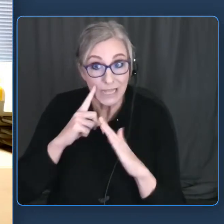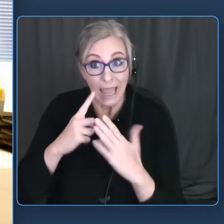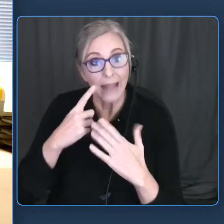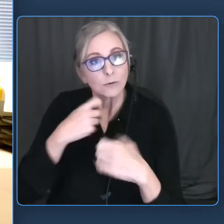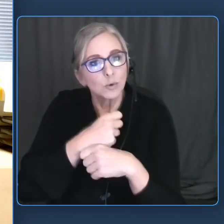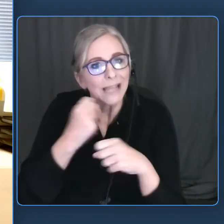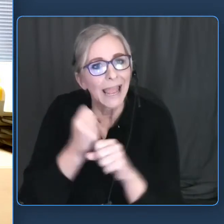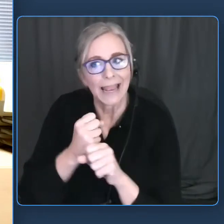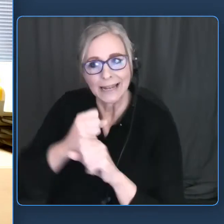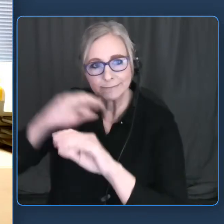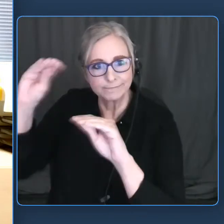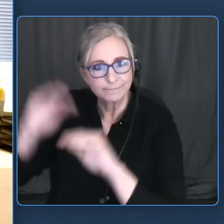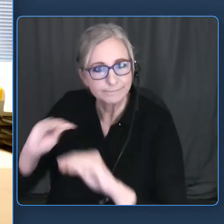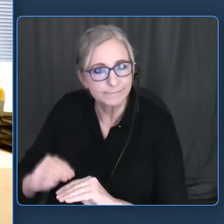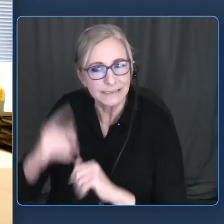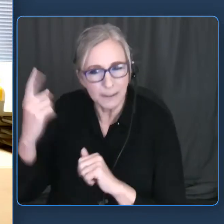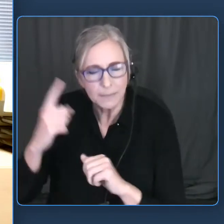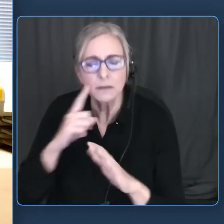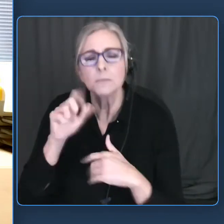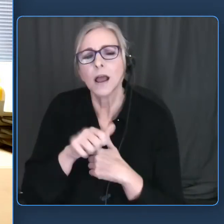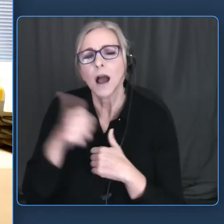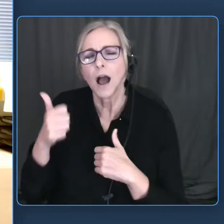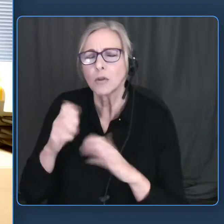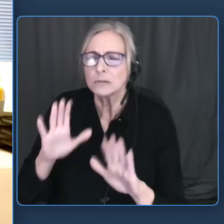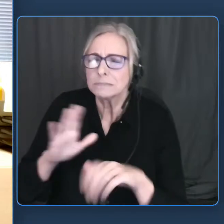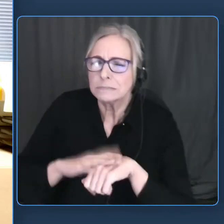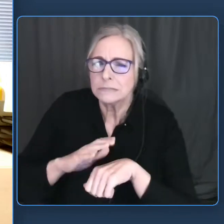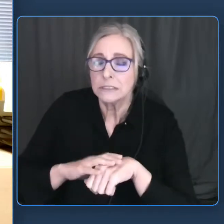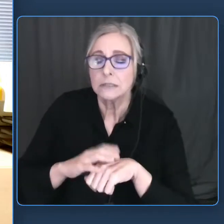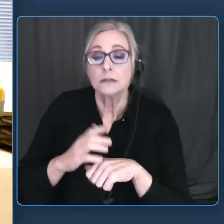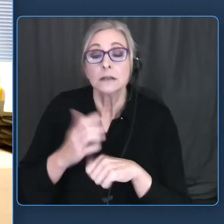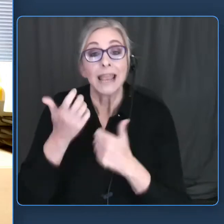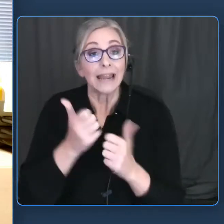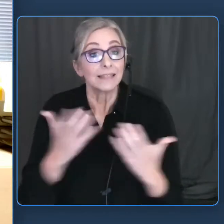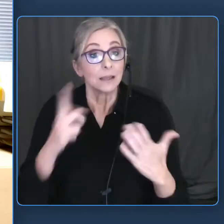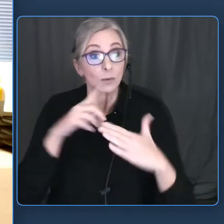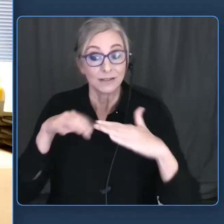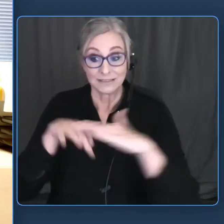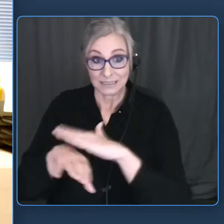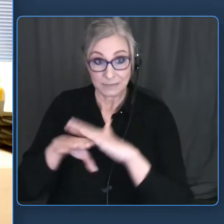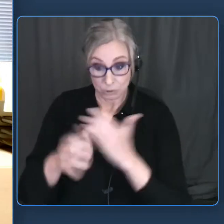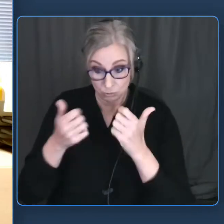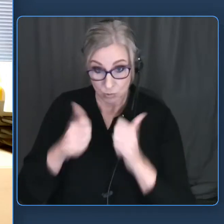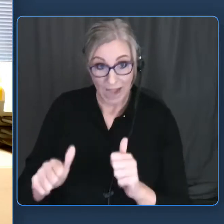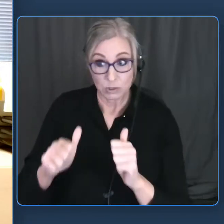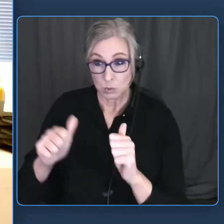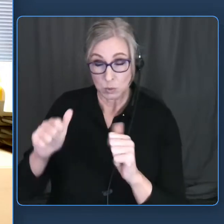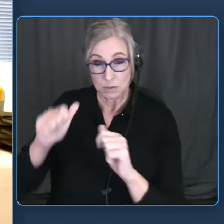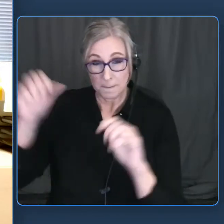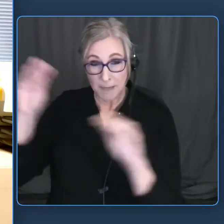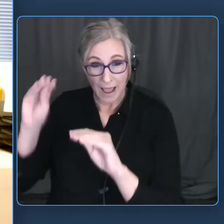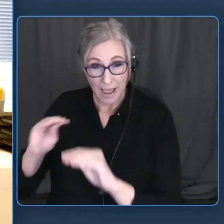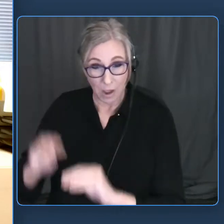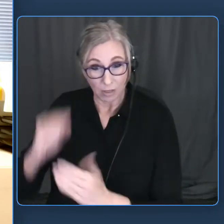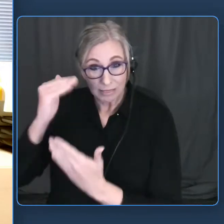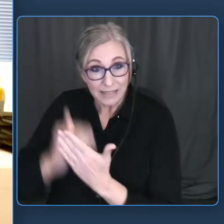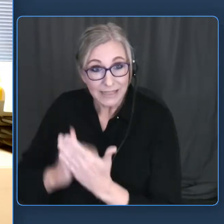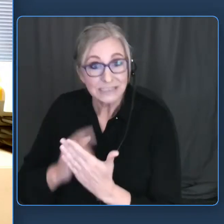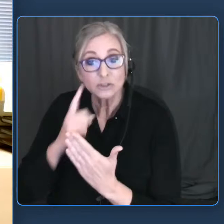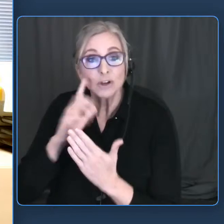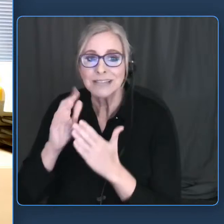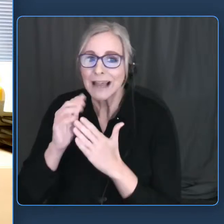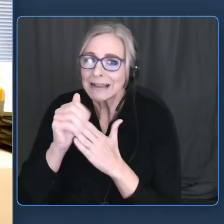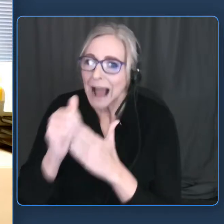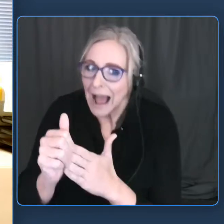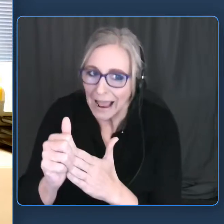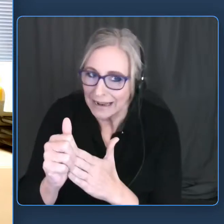create something. But my other caution is anything with accessibility, when you're trying to compile a list, it's just a